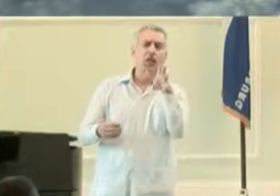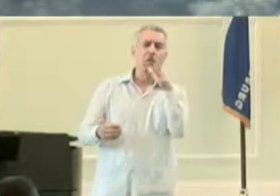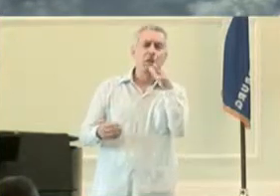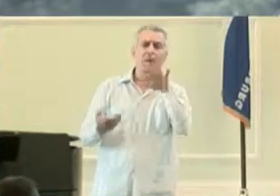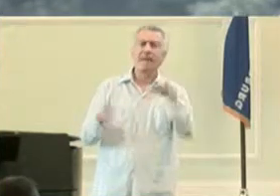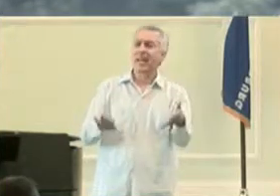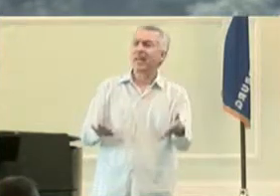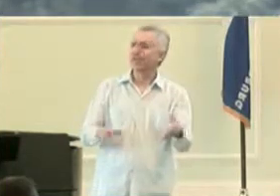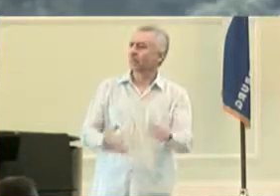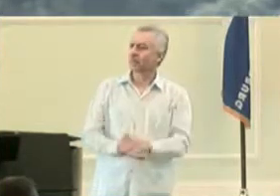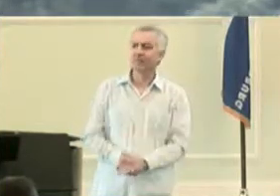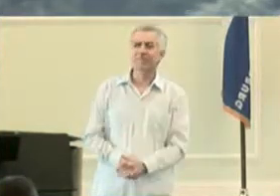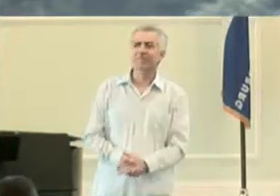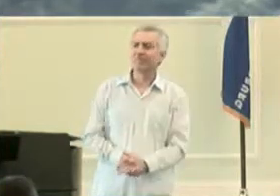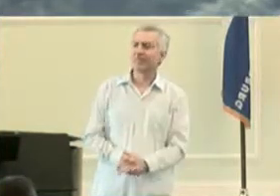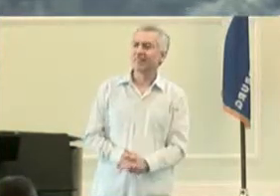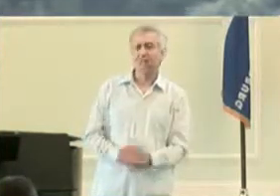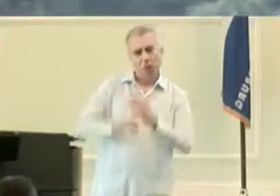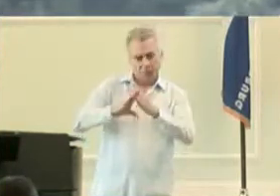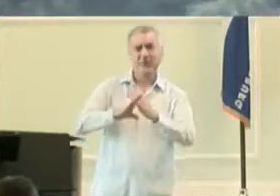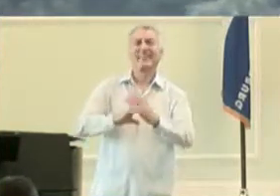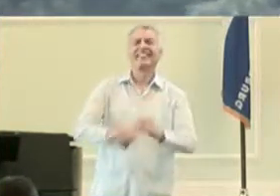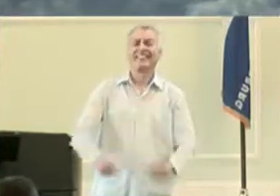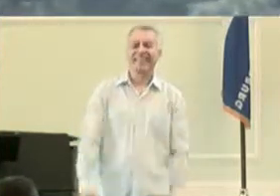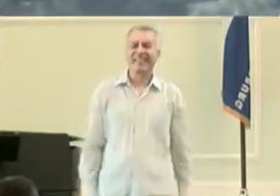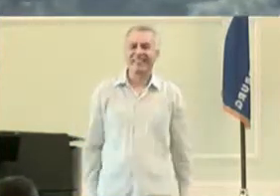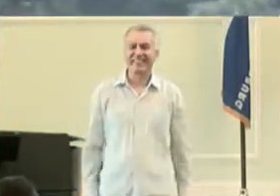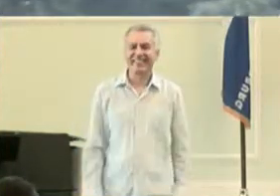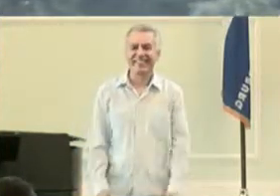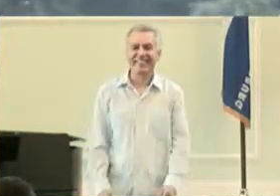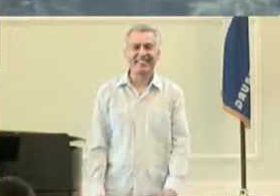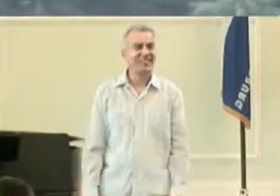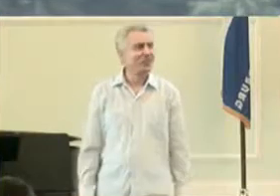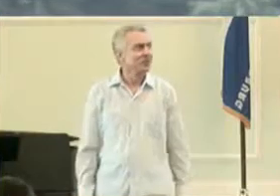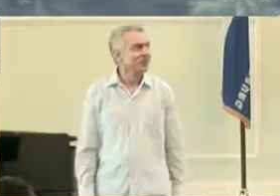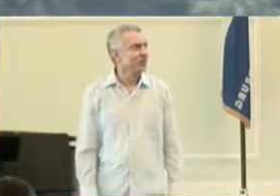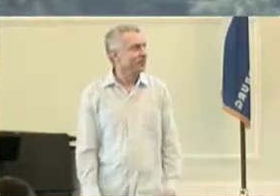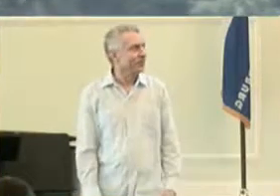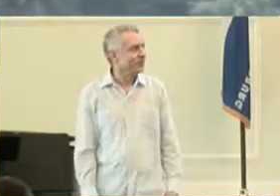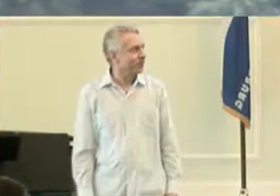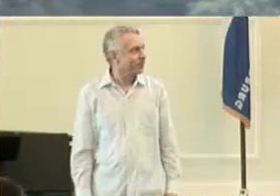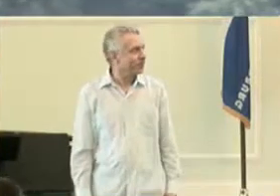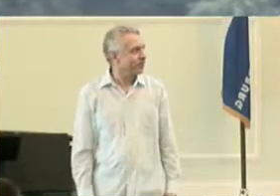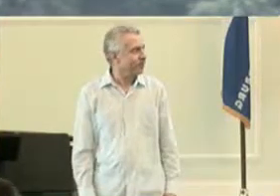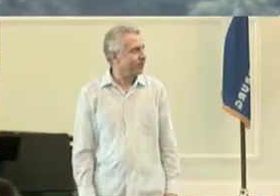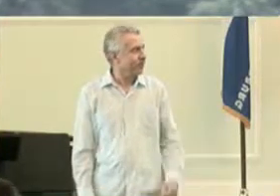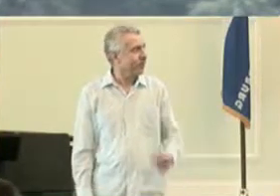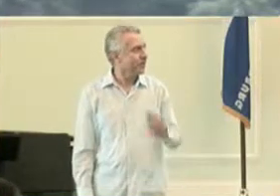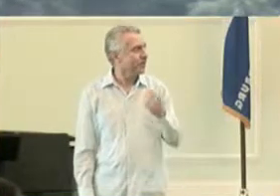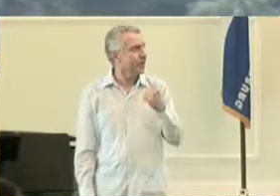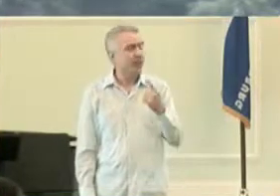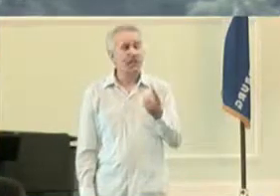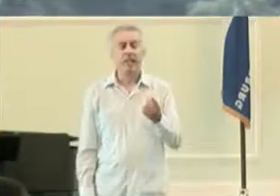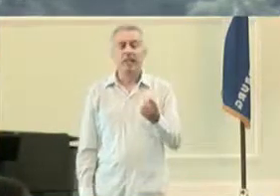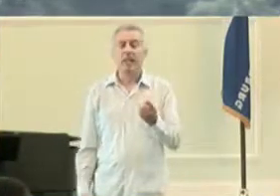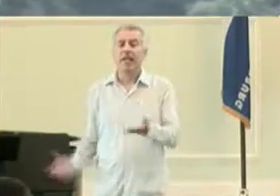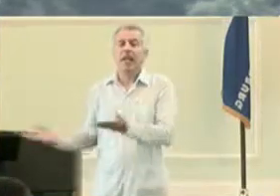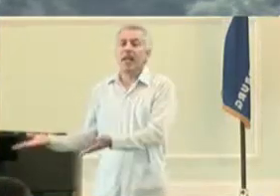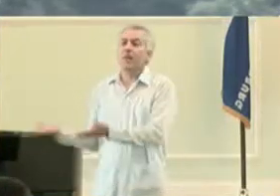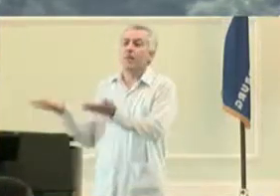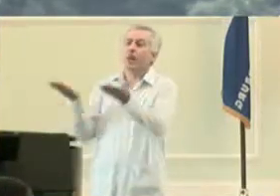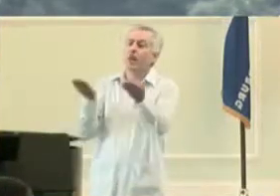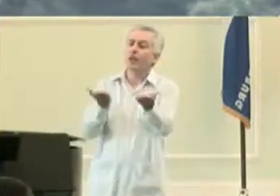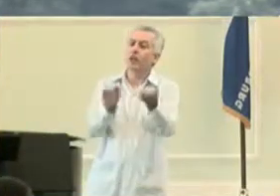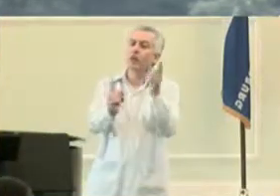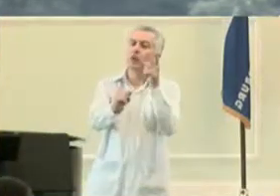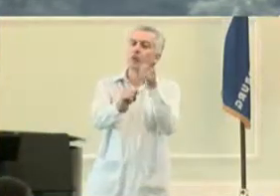I want you to remember that I bore you on eagle's wings. And I want you to notice the last phrase in that verse. He says, and brought you to